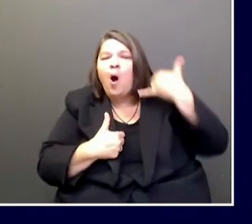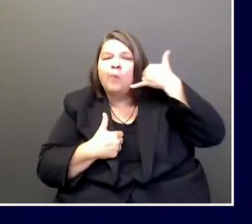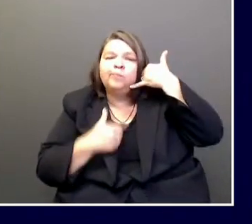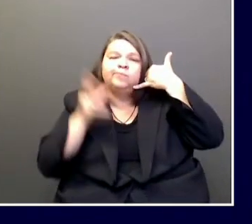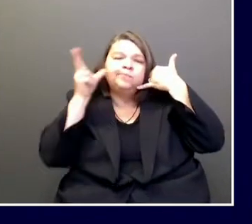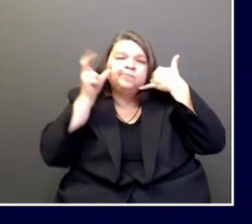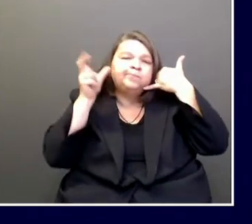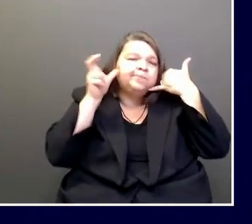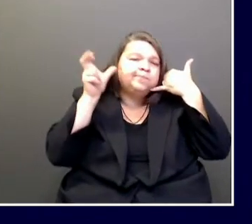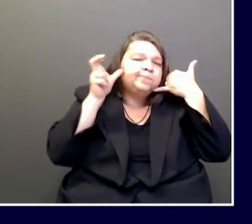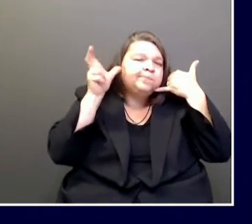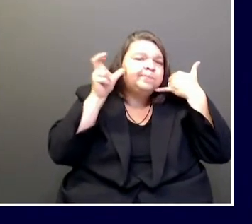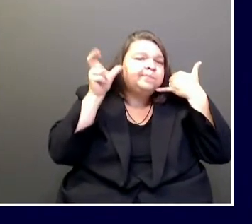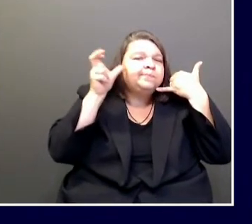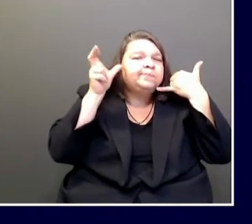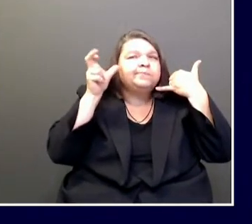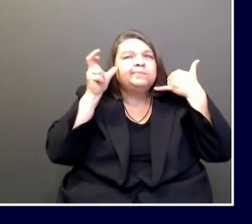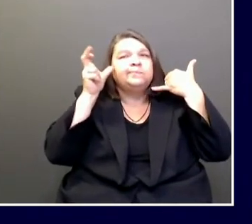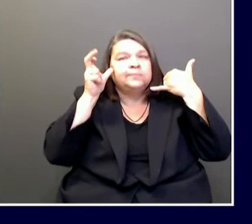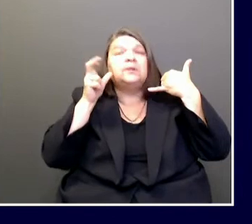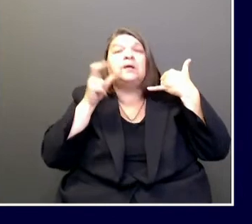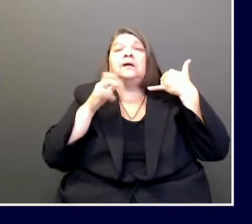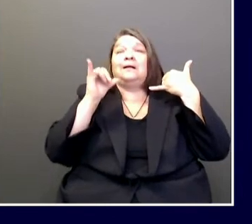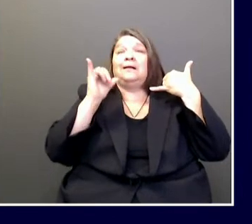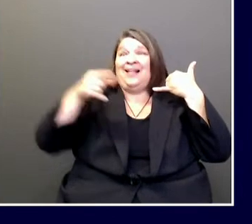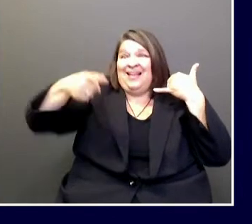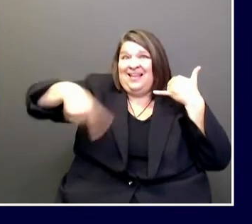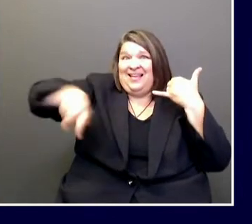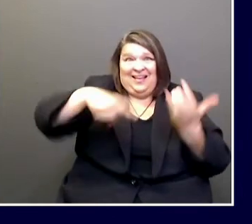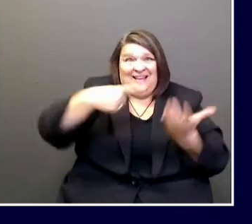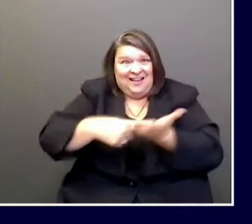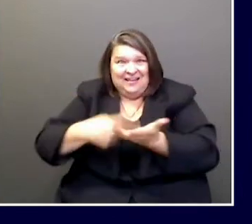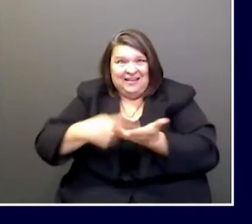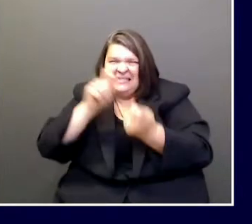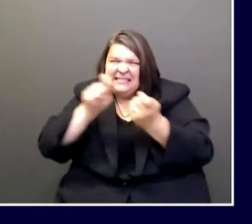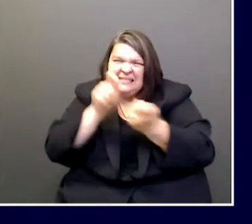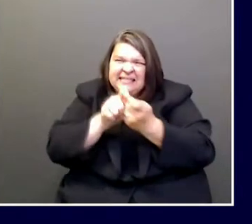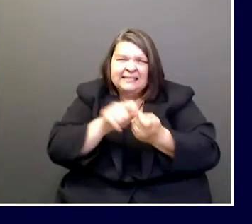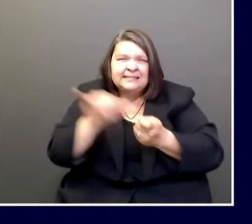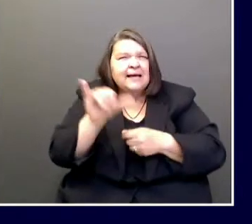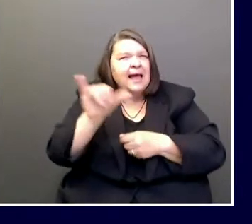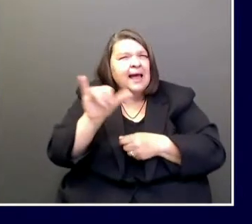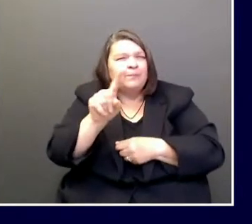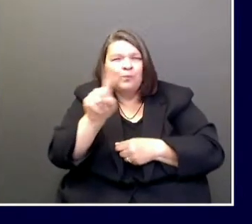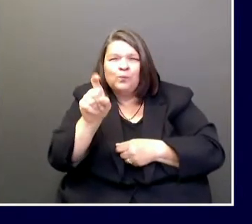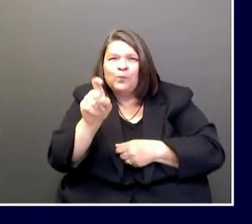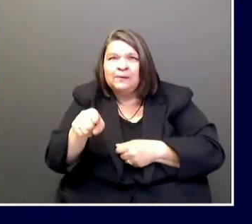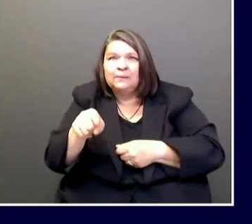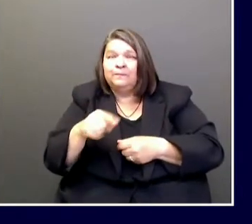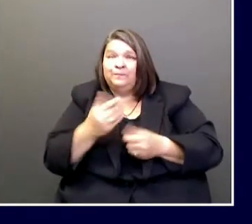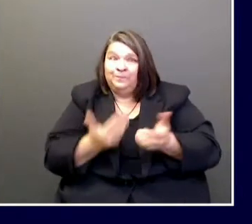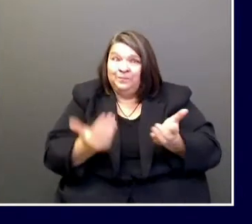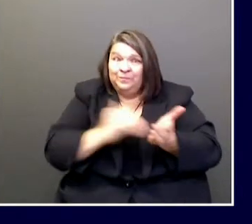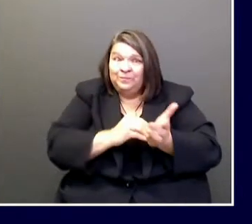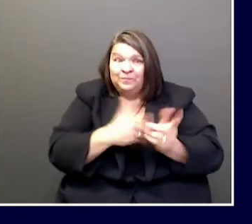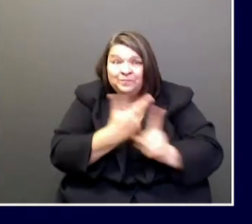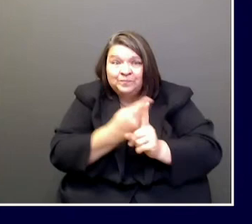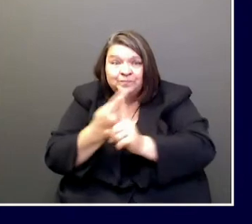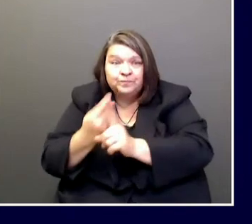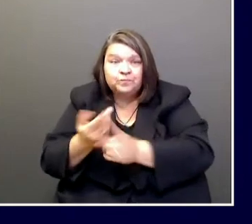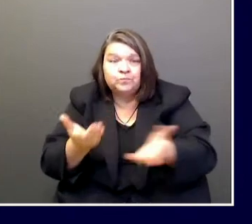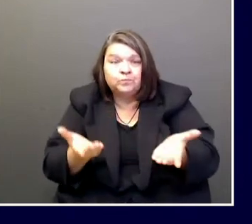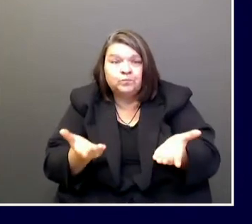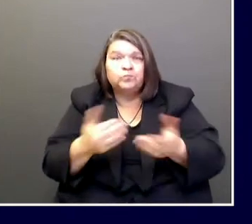Brian, and with the latest available data. And the consensus of that group was twofold. The